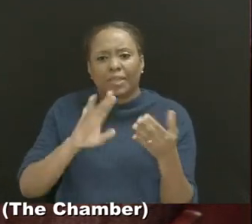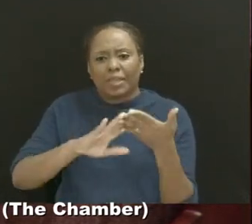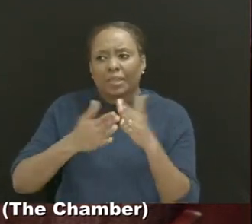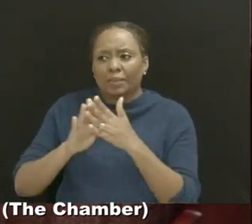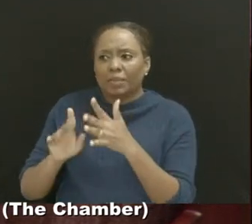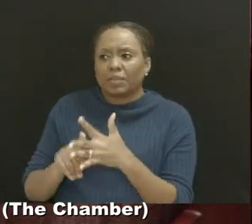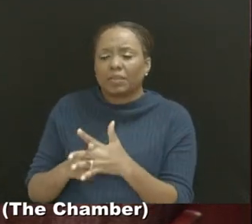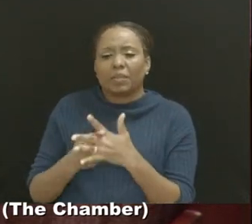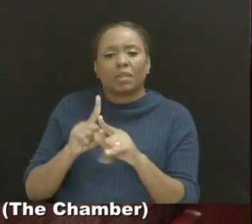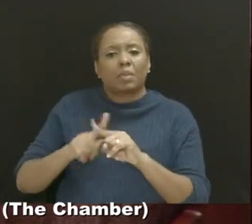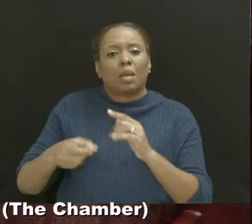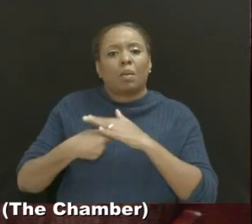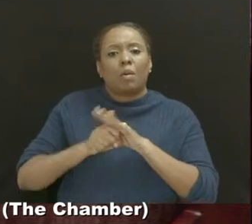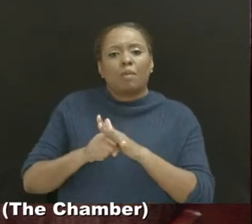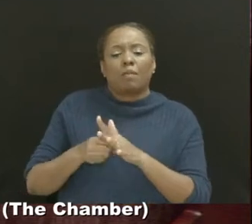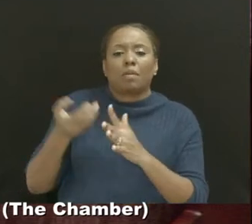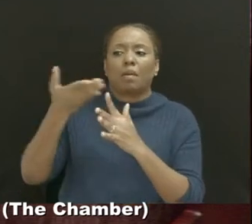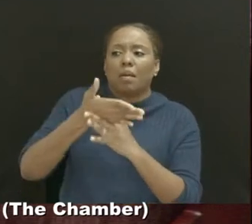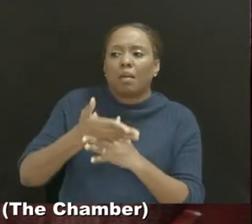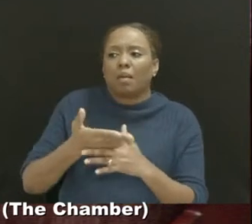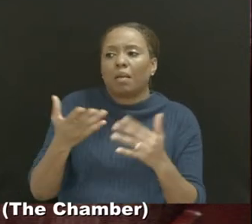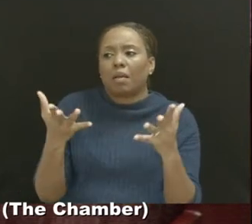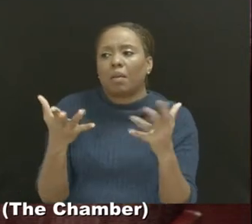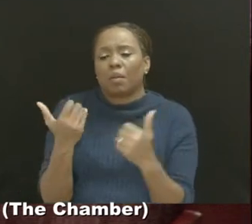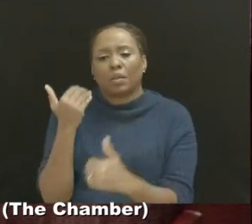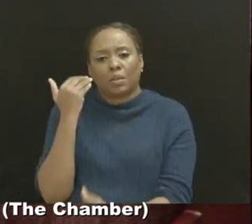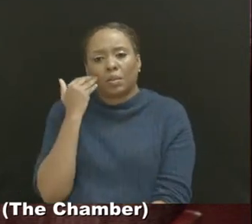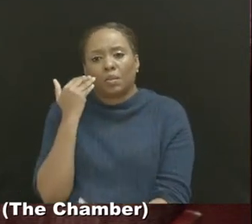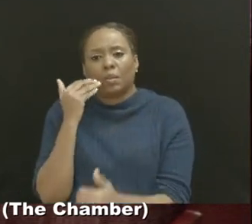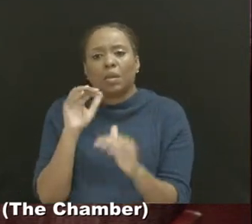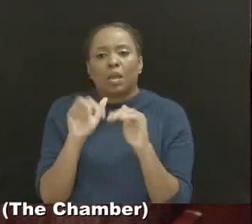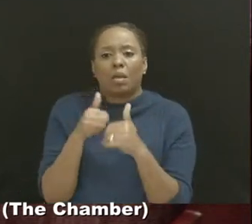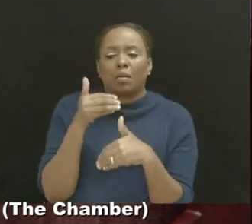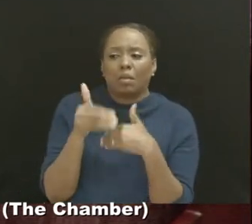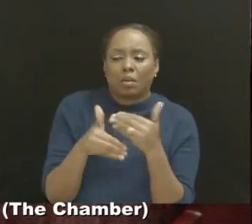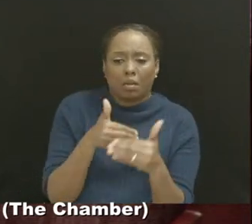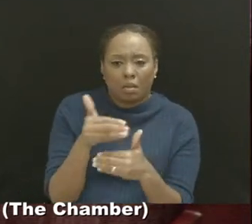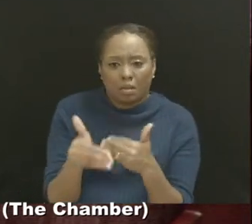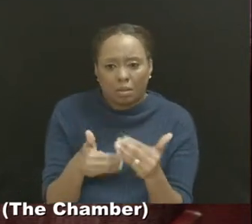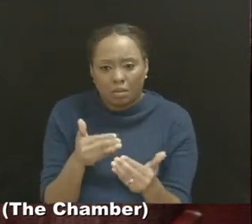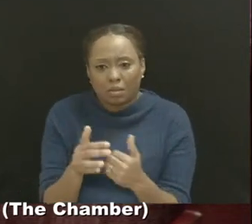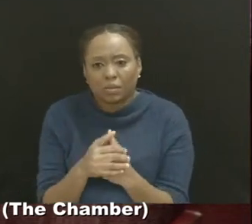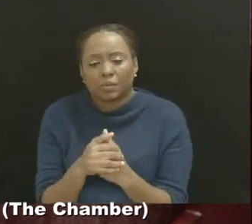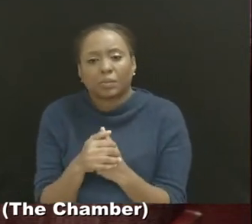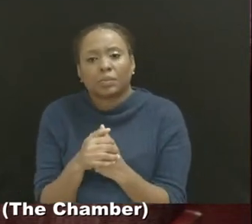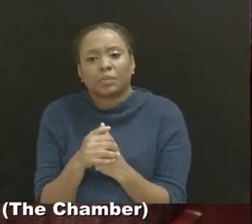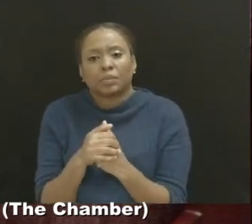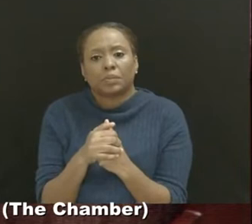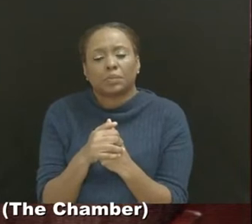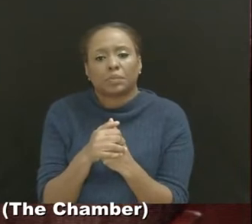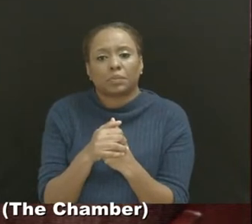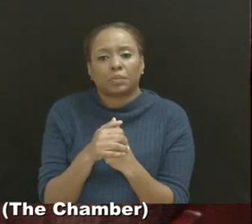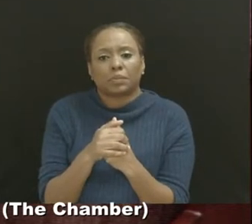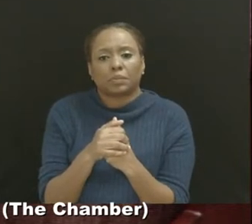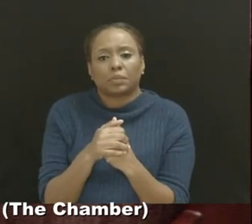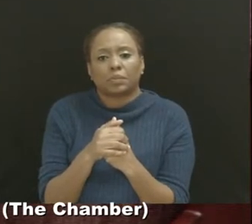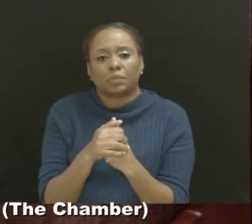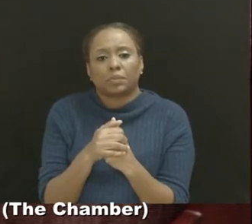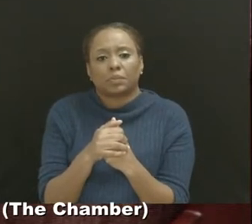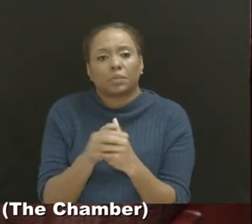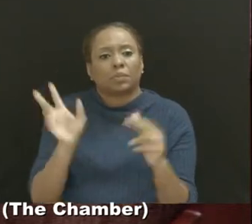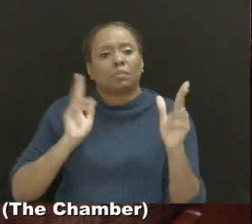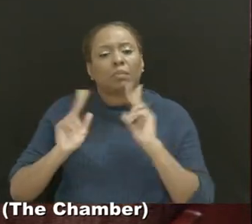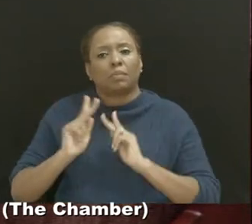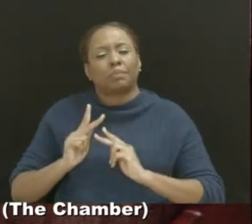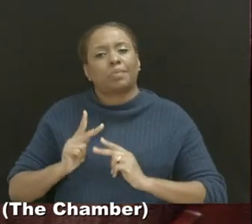out, but COVID impacted. And I want to know how are we going forward with it, because we've seen a rekindling of